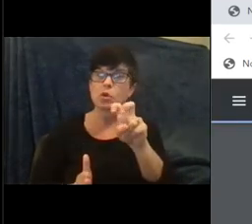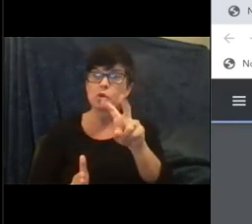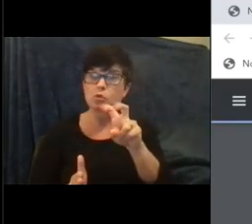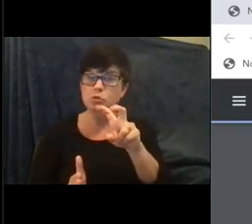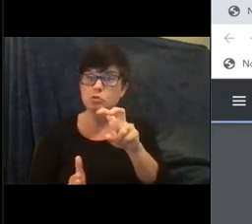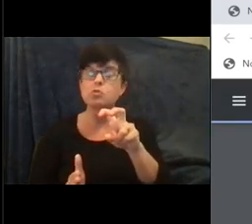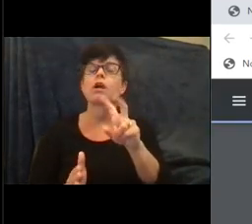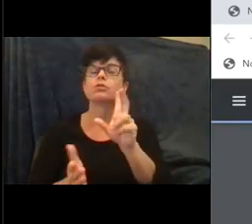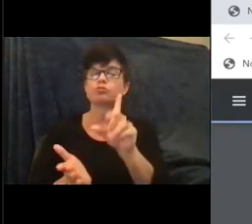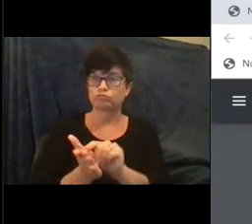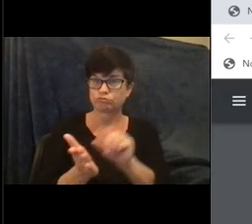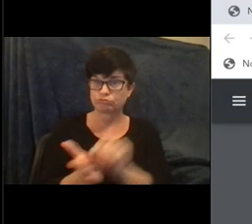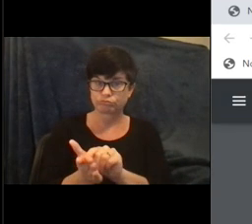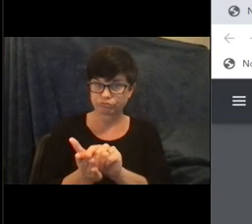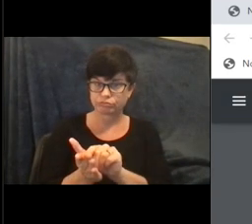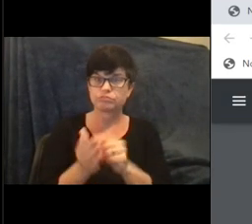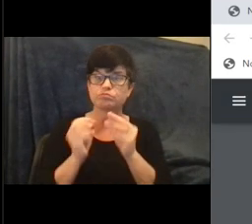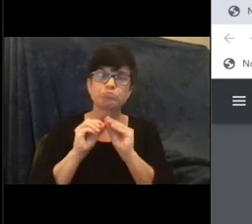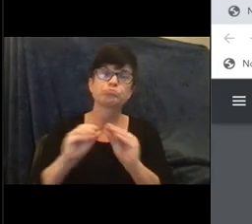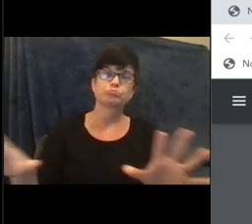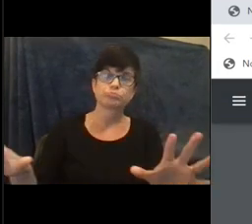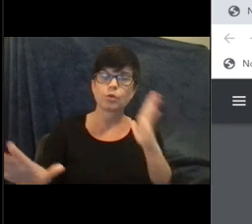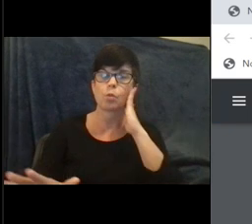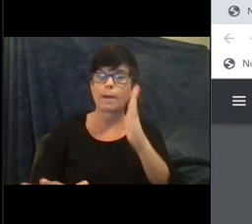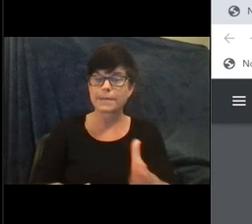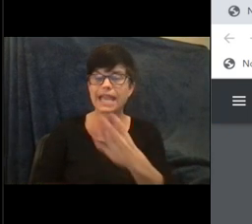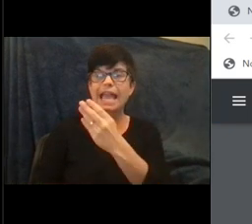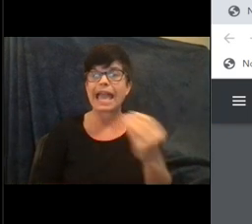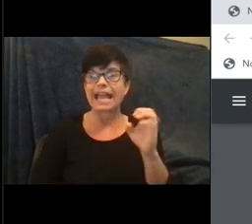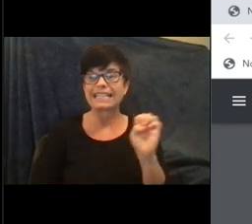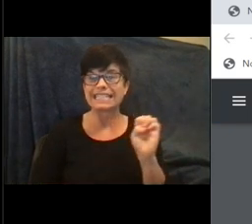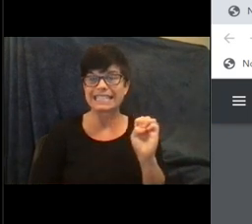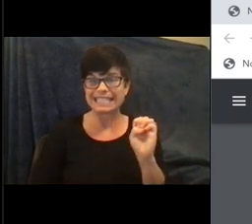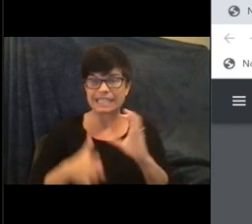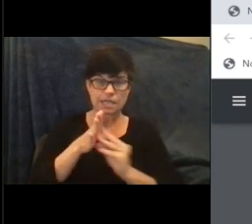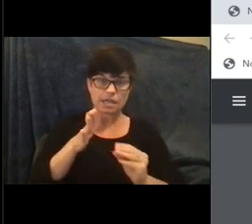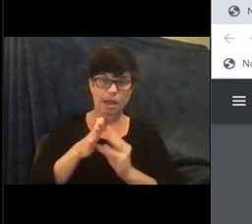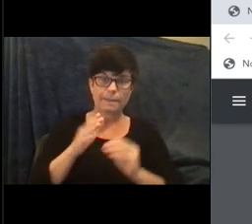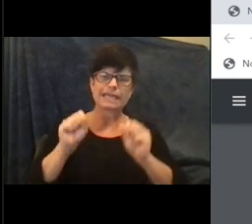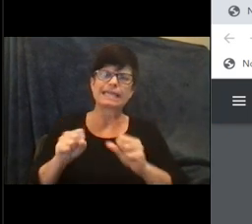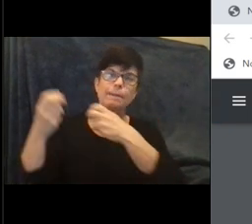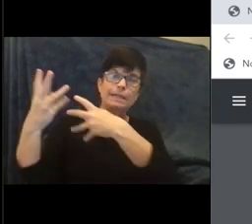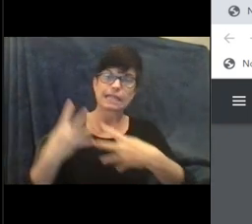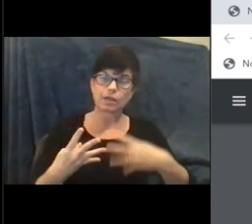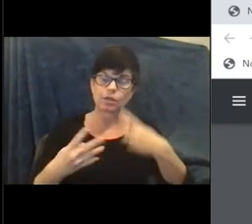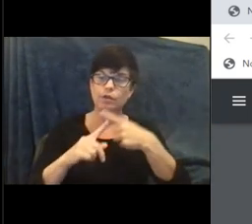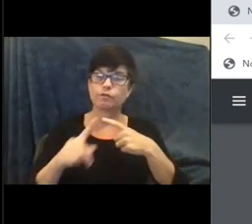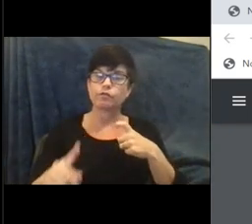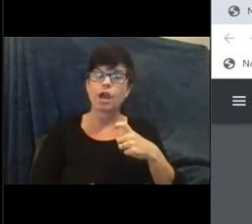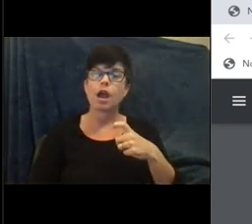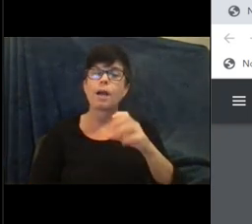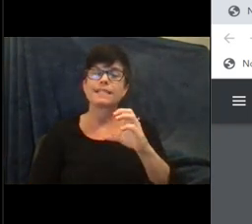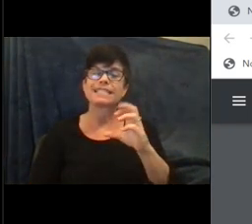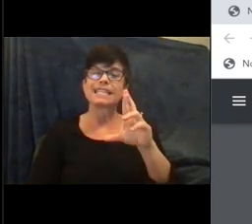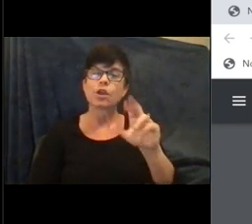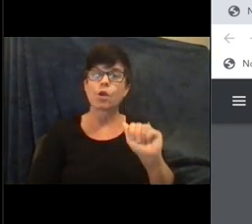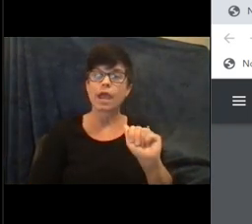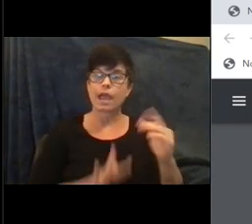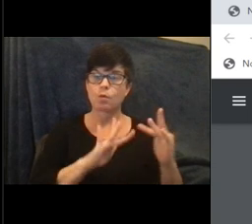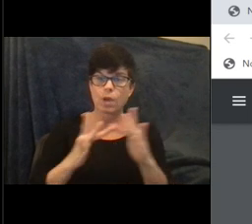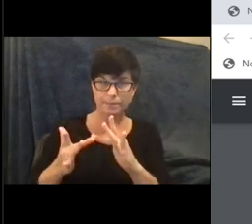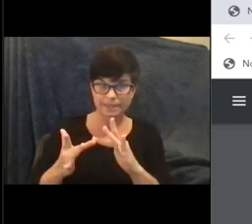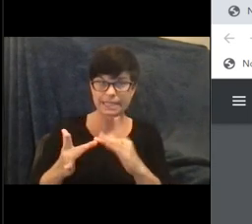distribution, and an electronic copy in PDF format can also be downloaded from the Boynton Beach CRA's website, or you can